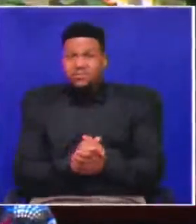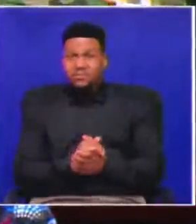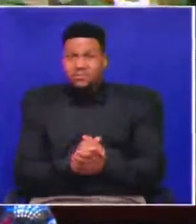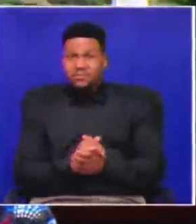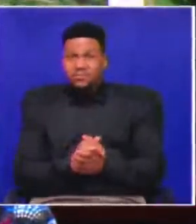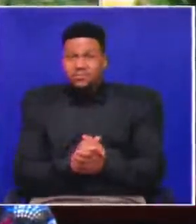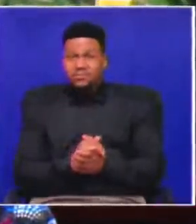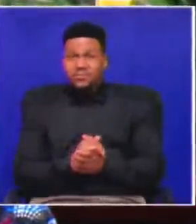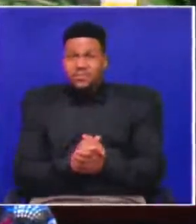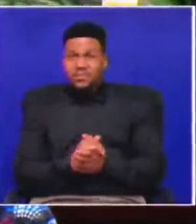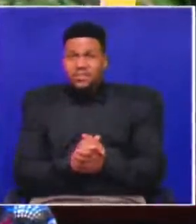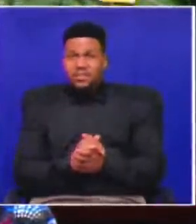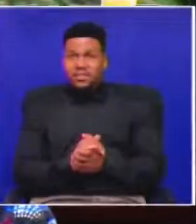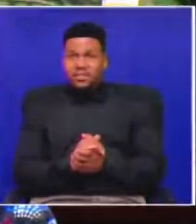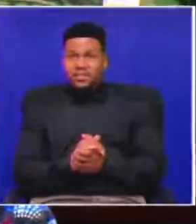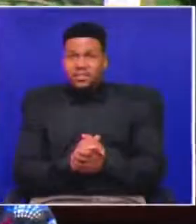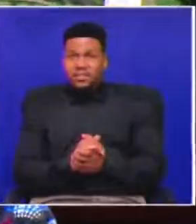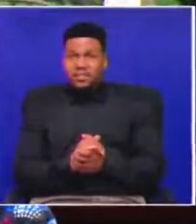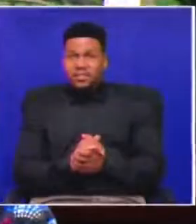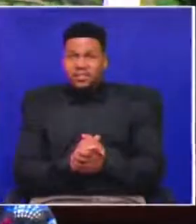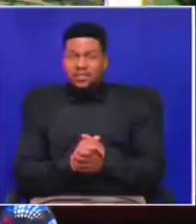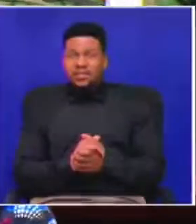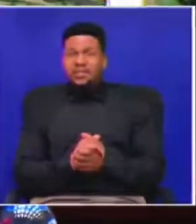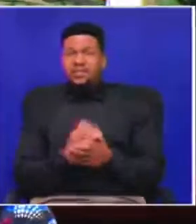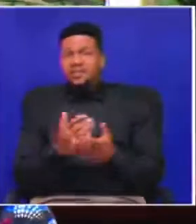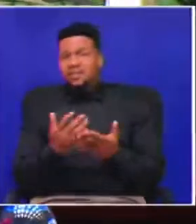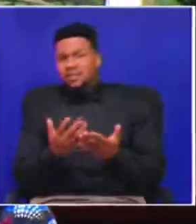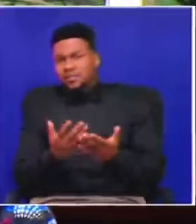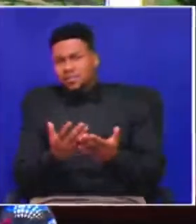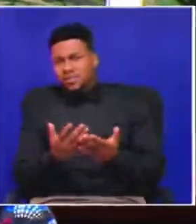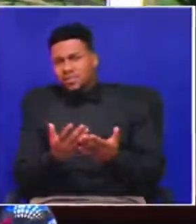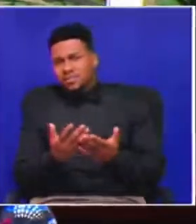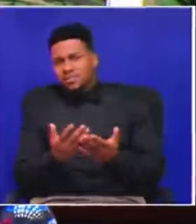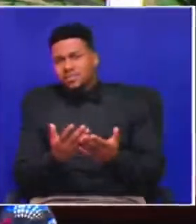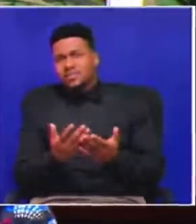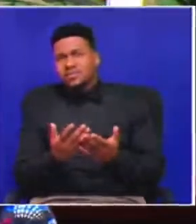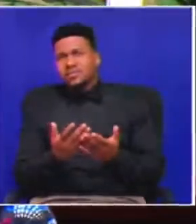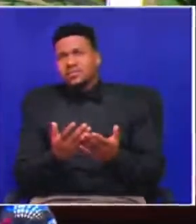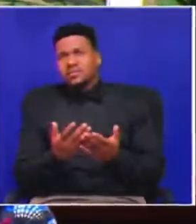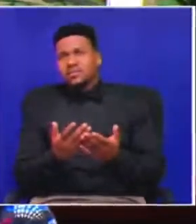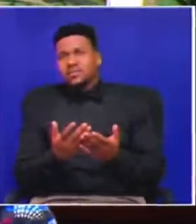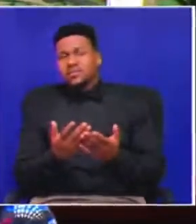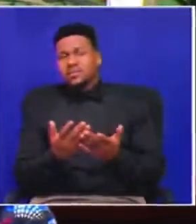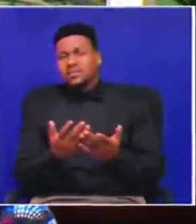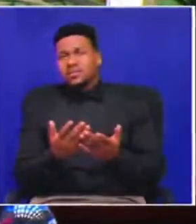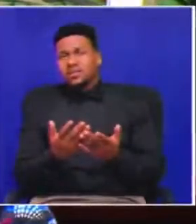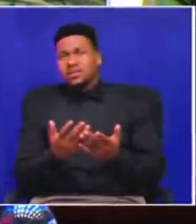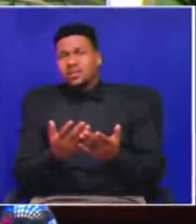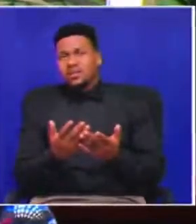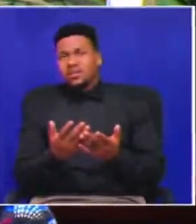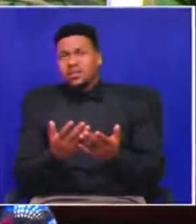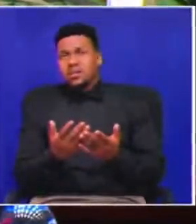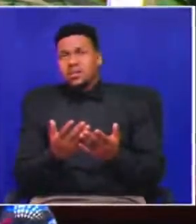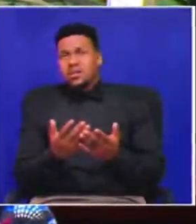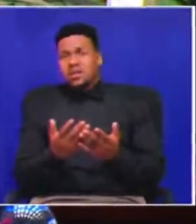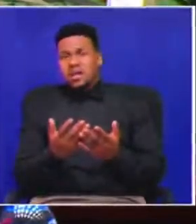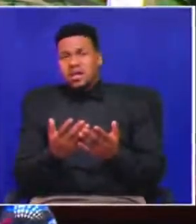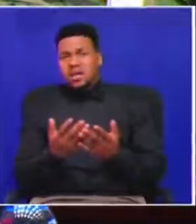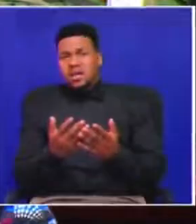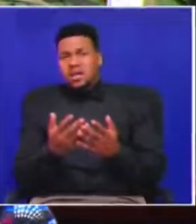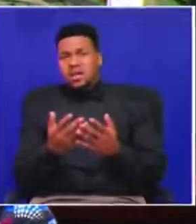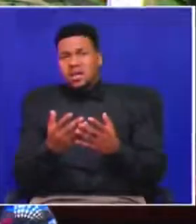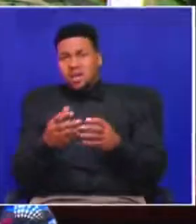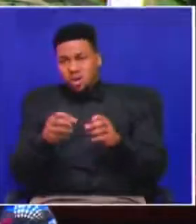Protagonists Thank you. and purveyors of opportunity always talk about this issue of